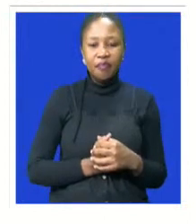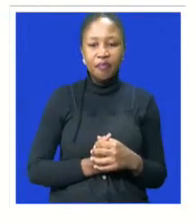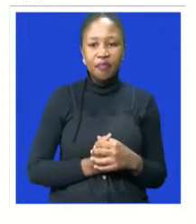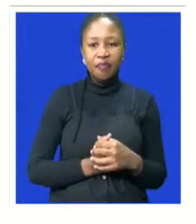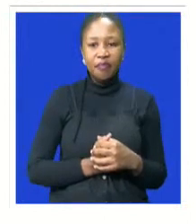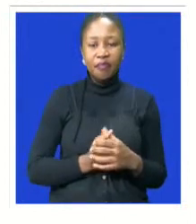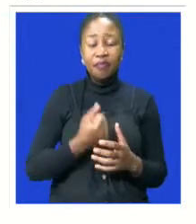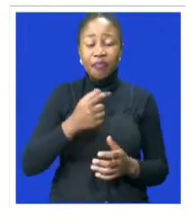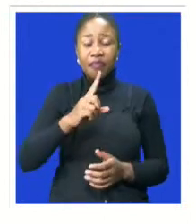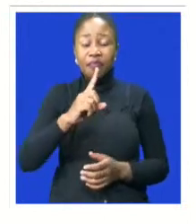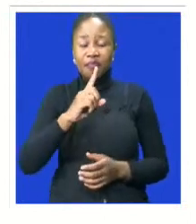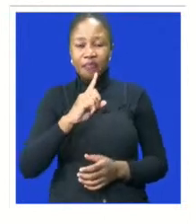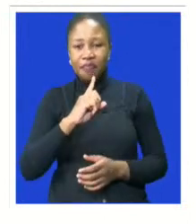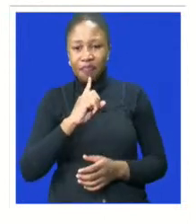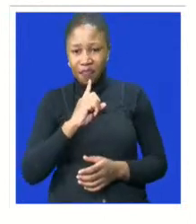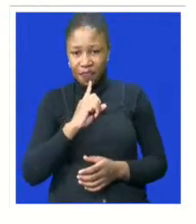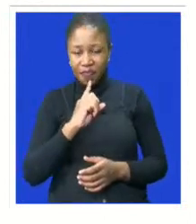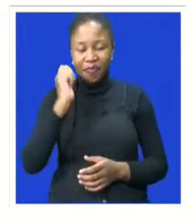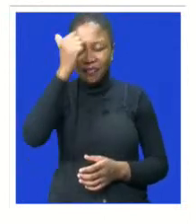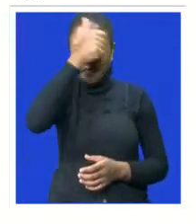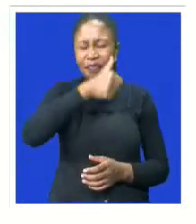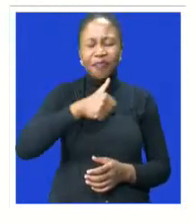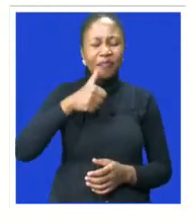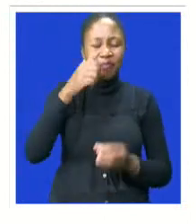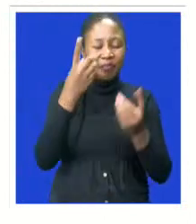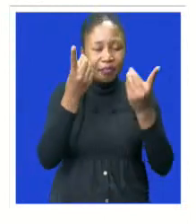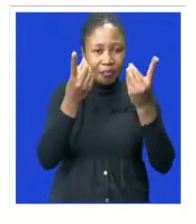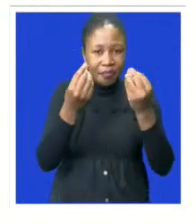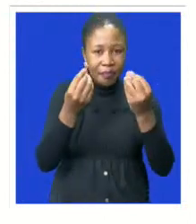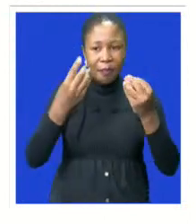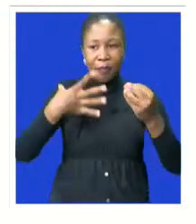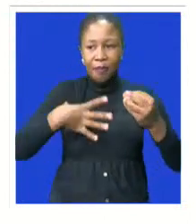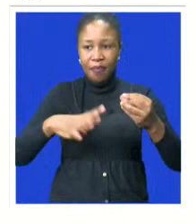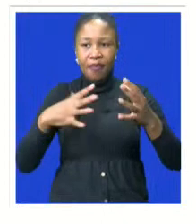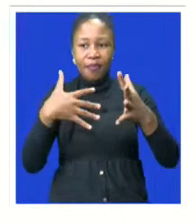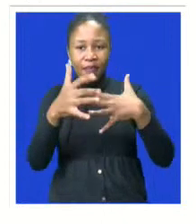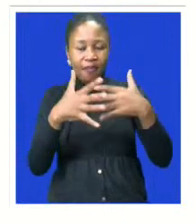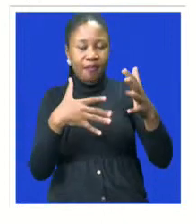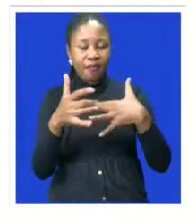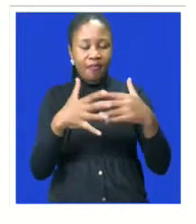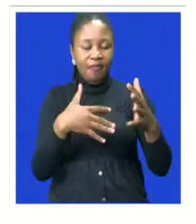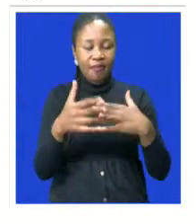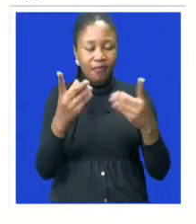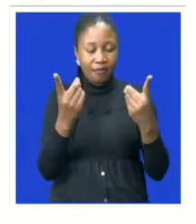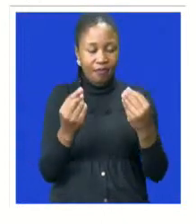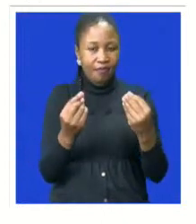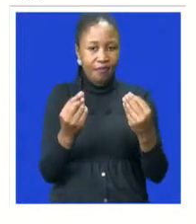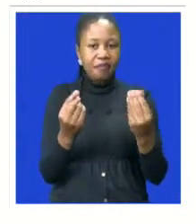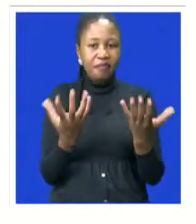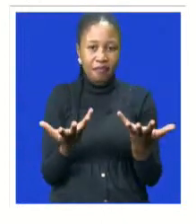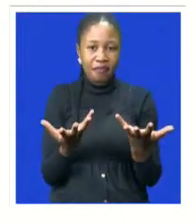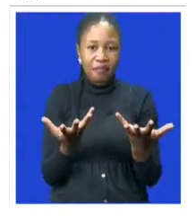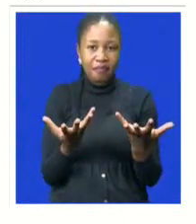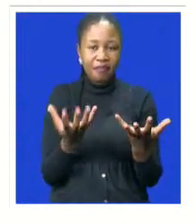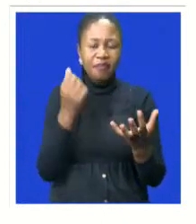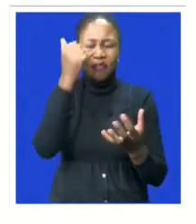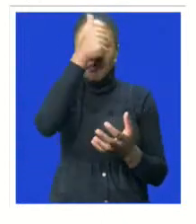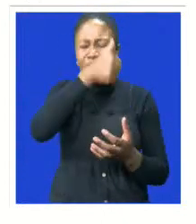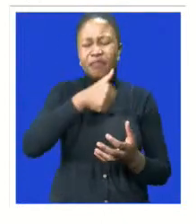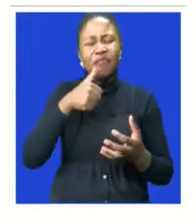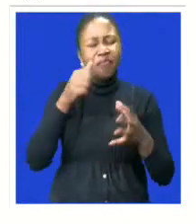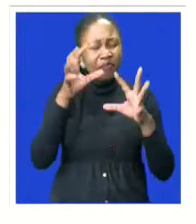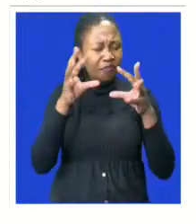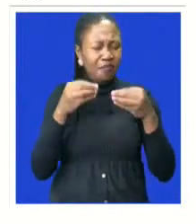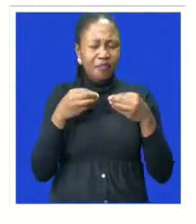in creation, he created light. But he allowed the light to rule the day,